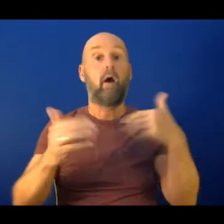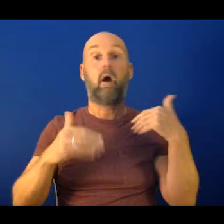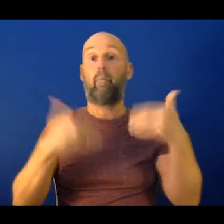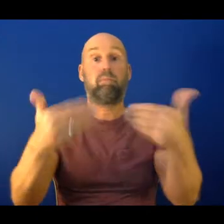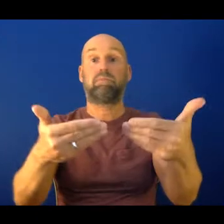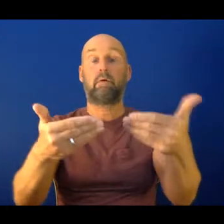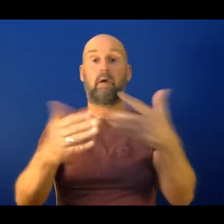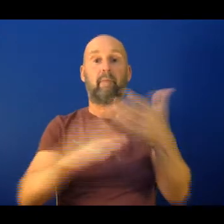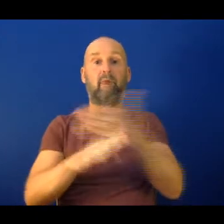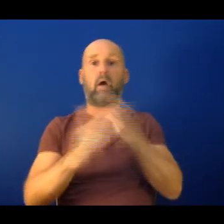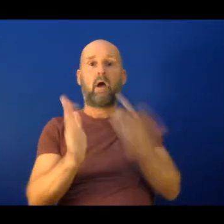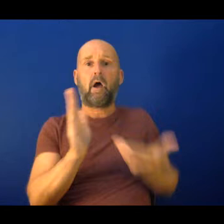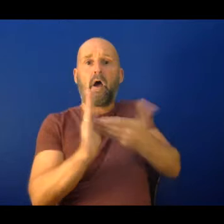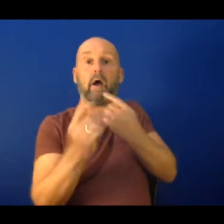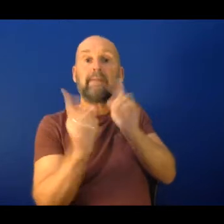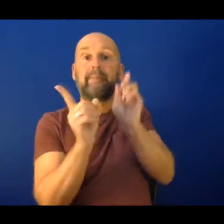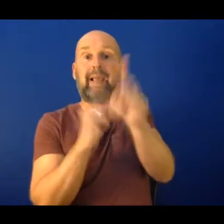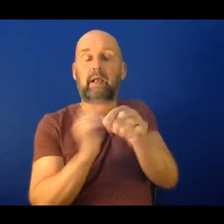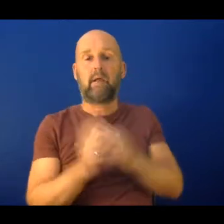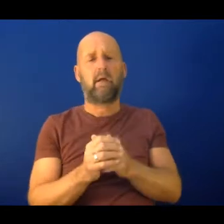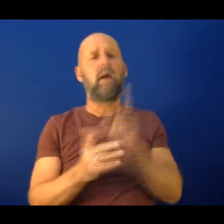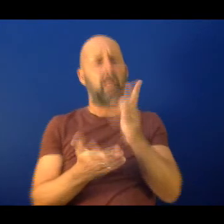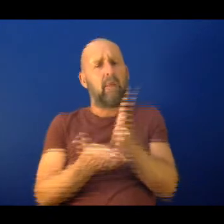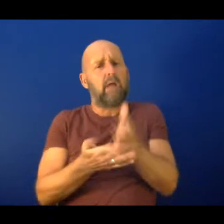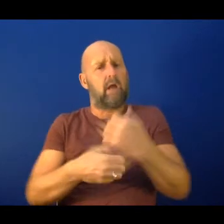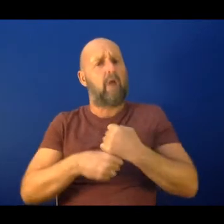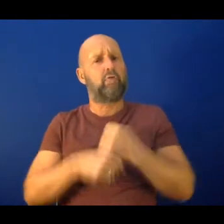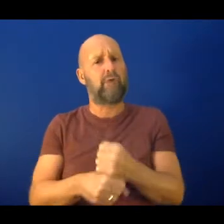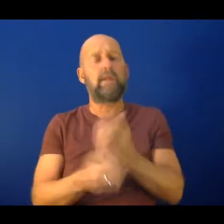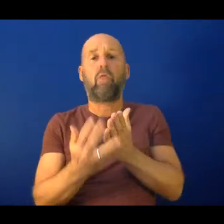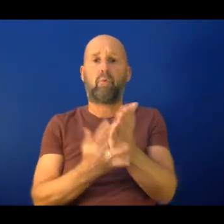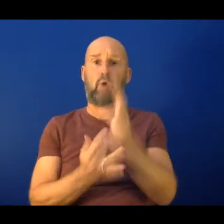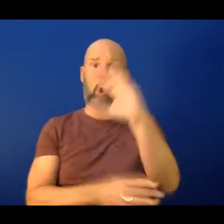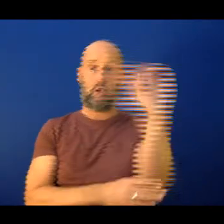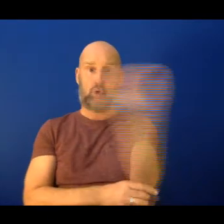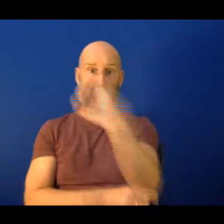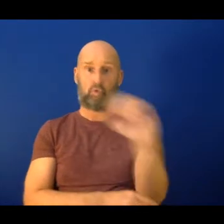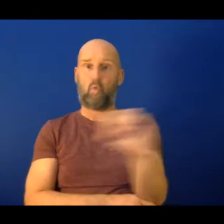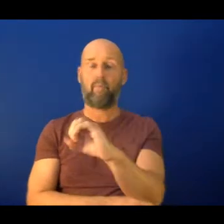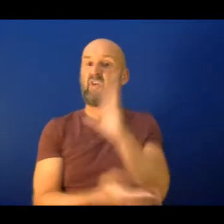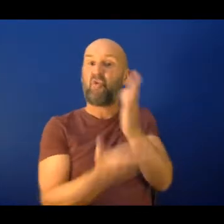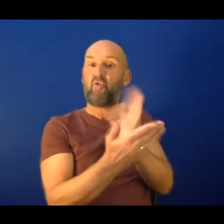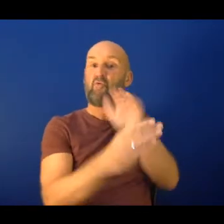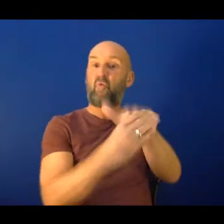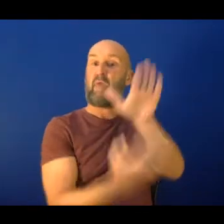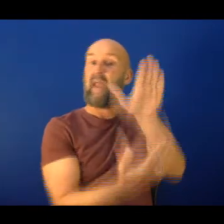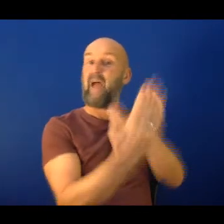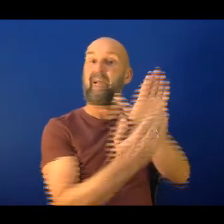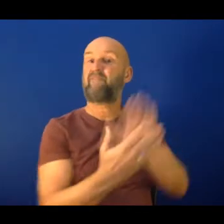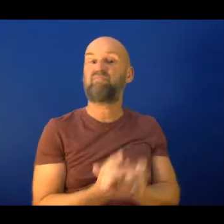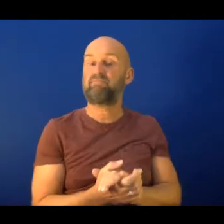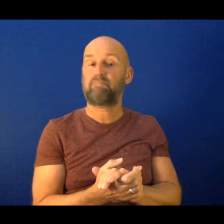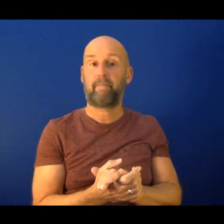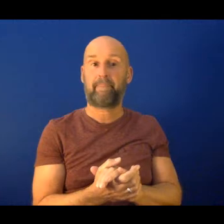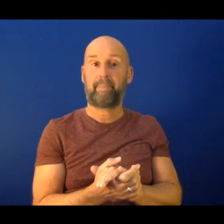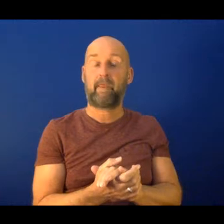on really before you had the chance to speak. I find that more frustrating on Zoom than I do in real life, I think.